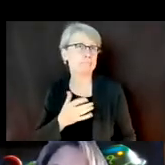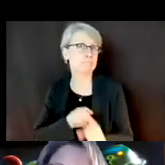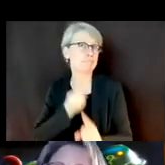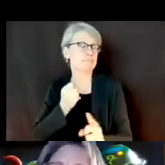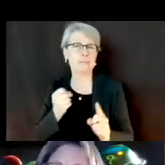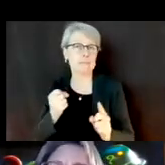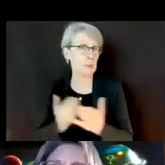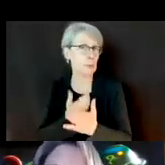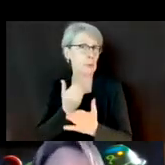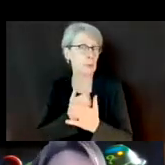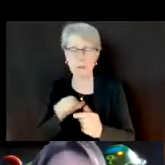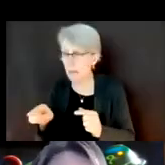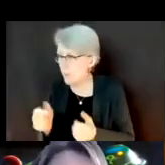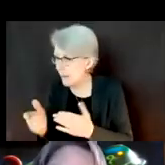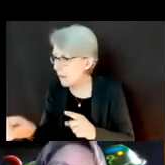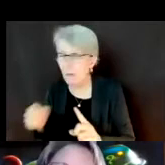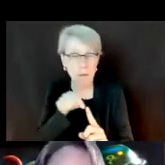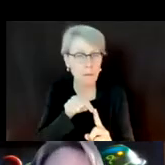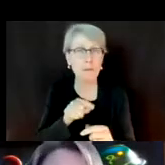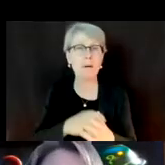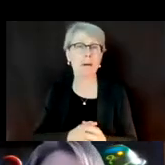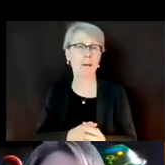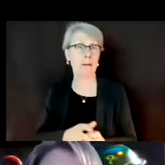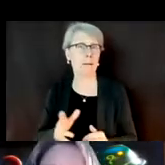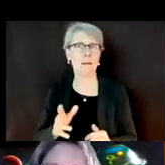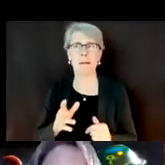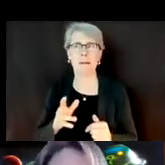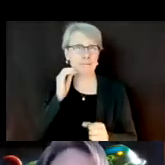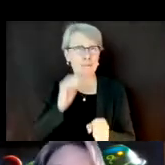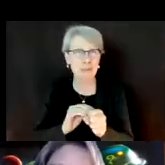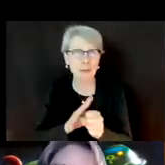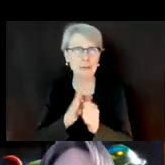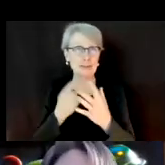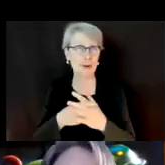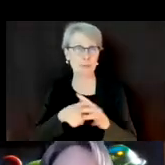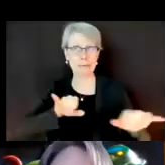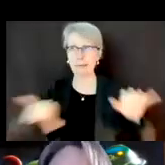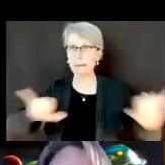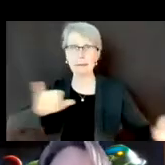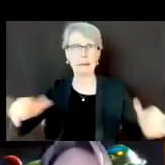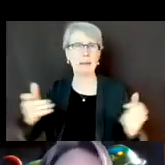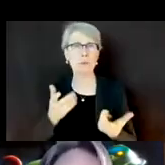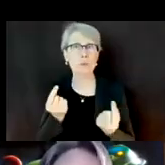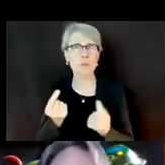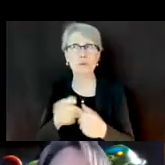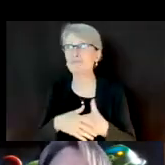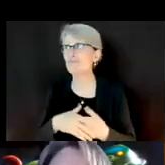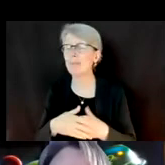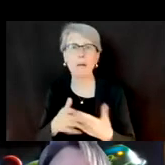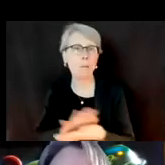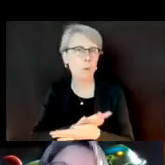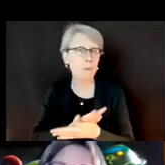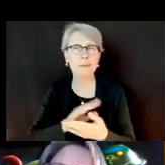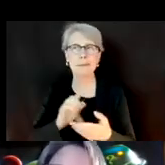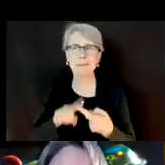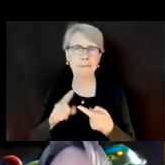think especially in the early days of the pandemic, everyone was generating lists of movies and games and books and things that